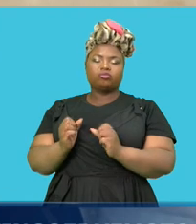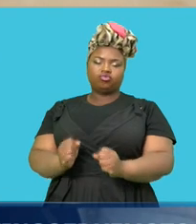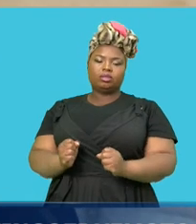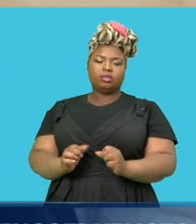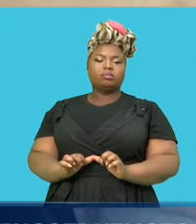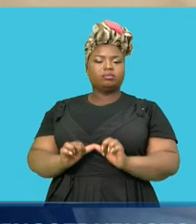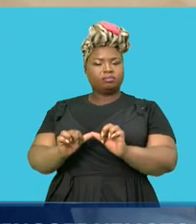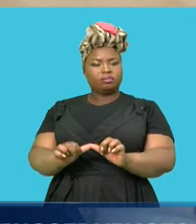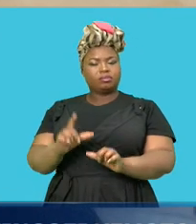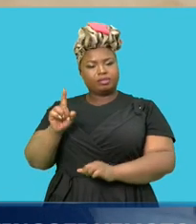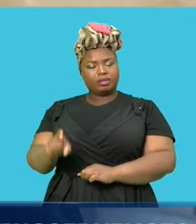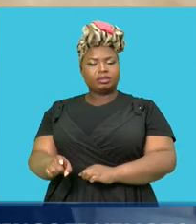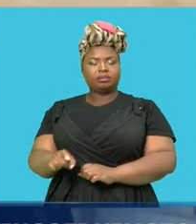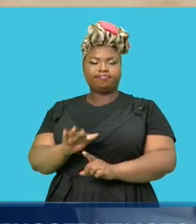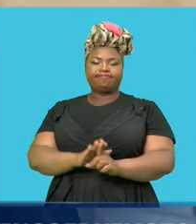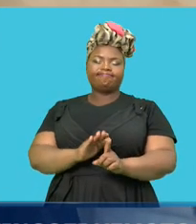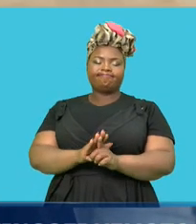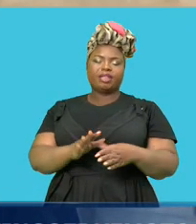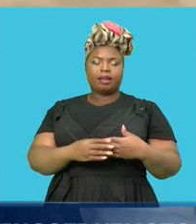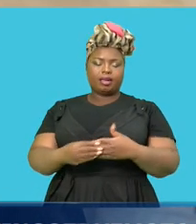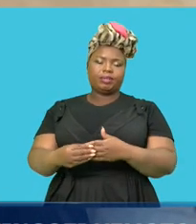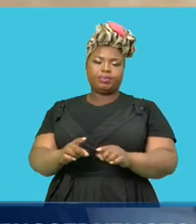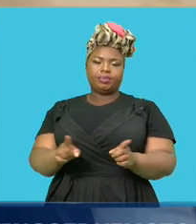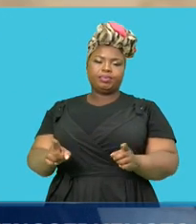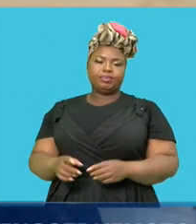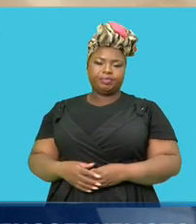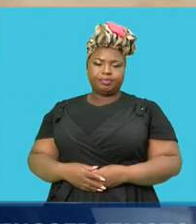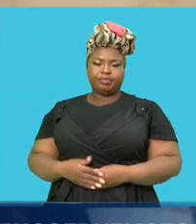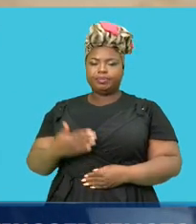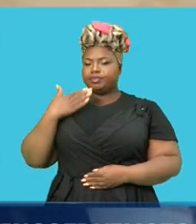that He guide you and lead you through this, what's happening. Thank you very much.